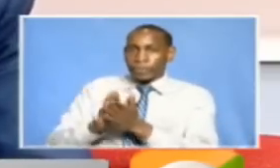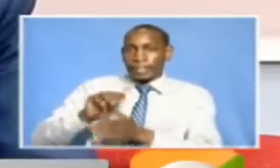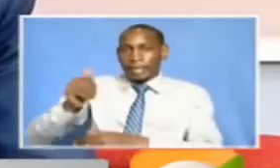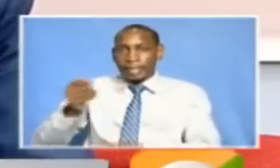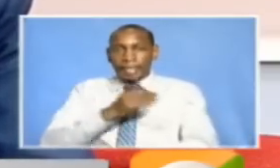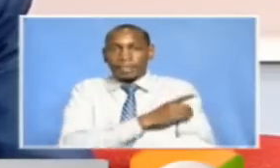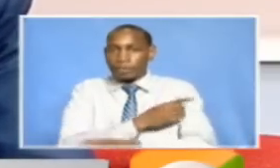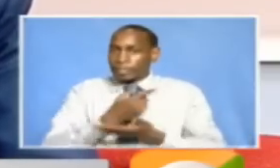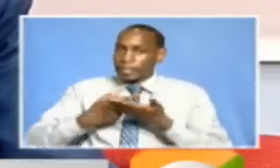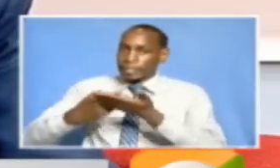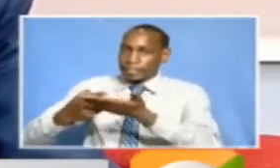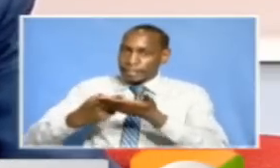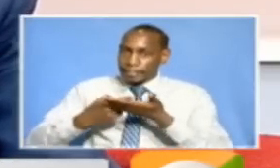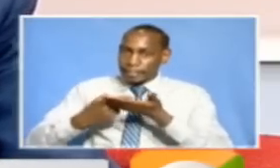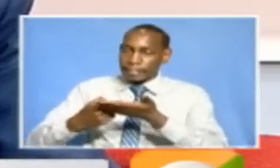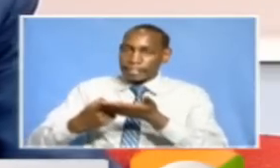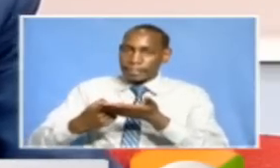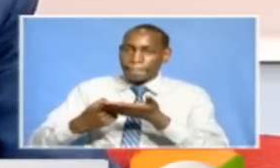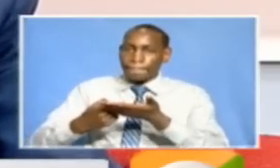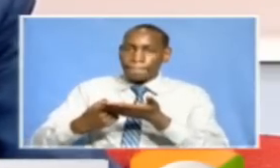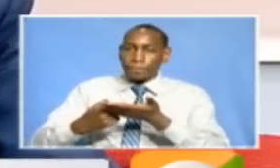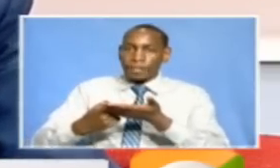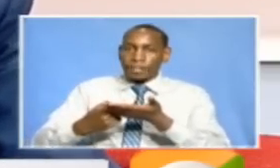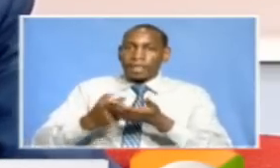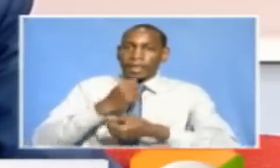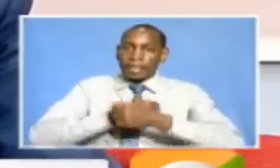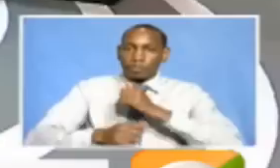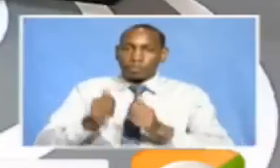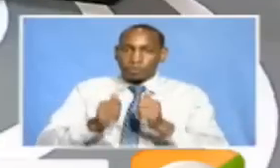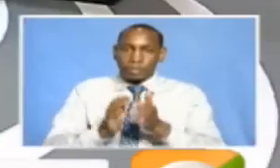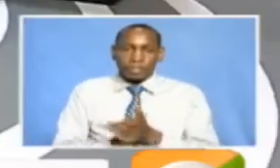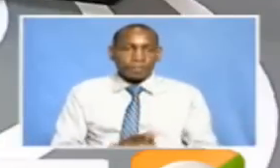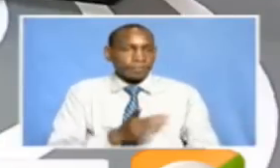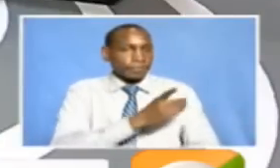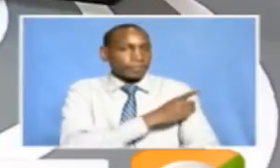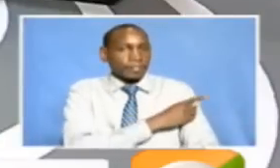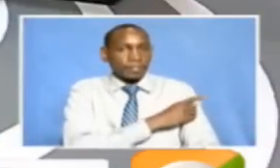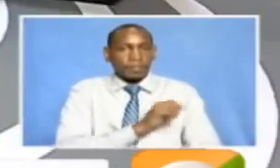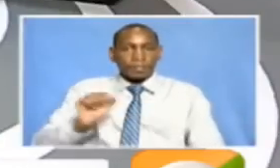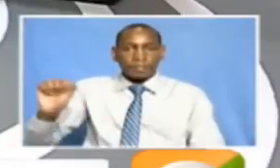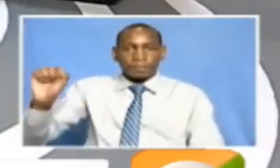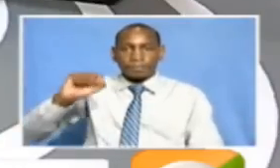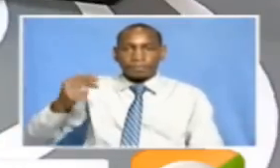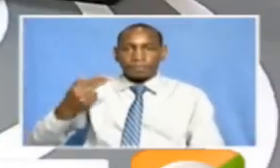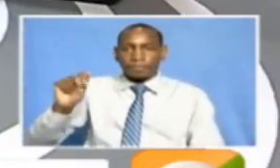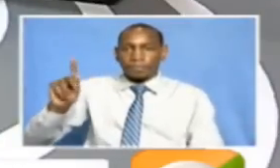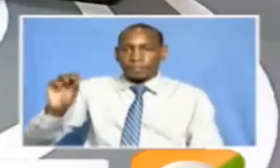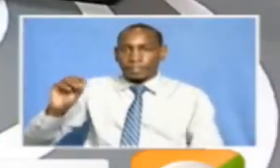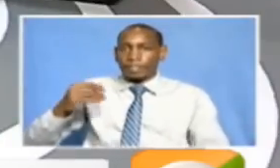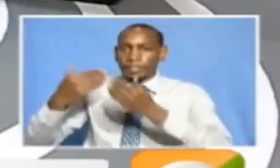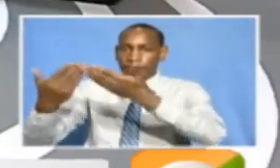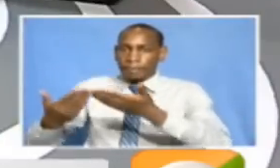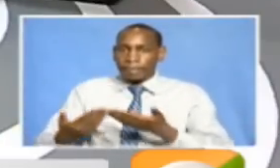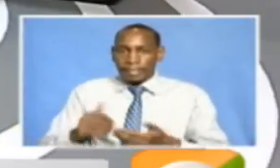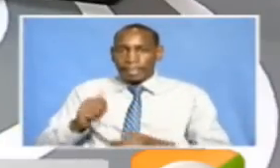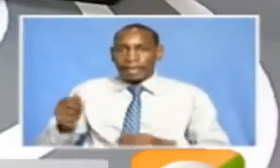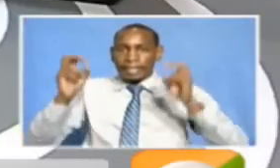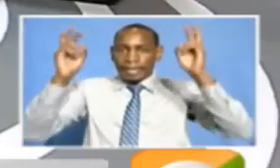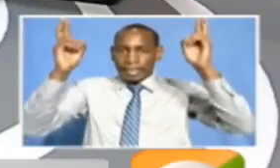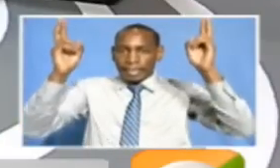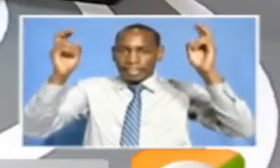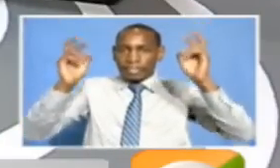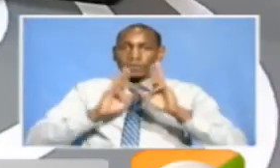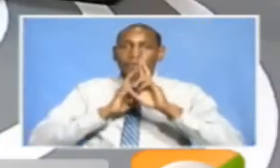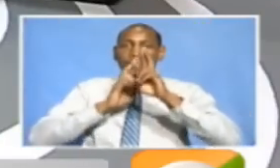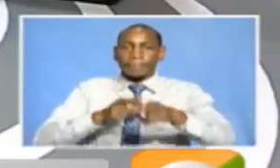talking about in terms of what we need to do. And Dr. Shako, let me bring you in on another issue, which is reporting. You know,